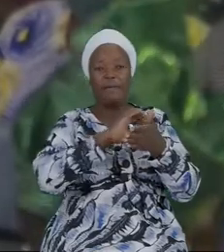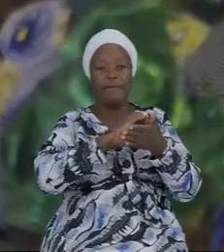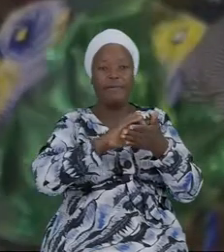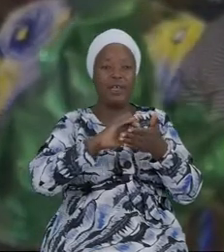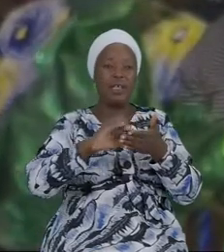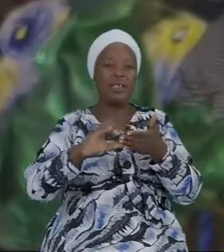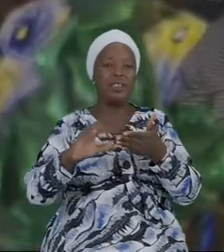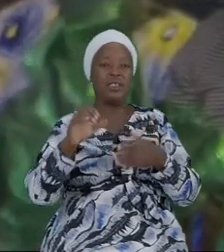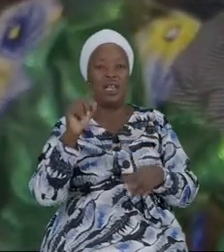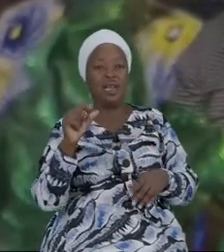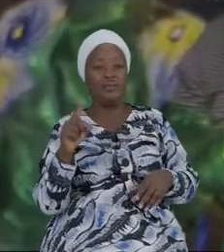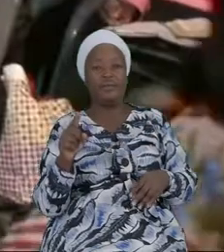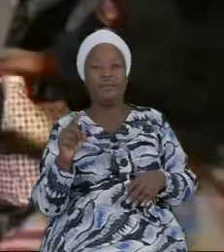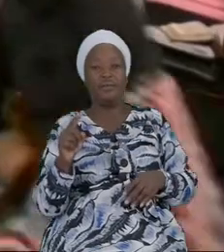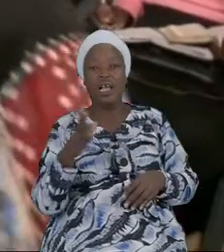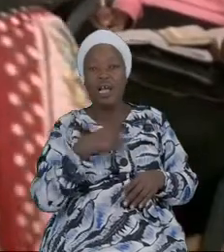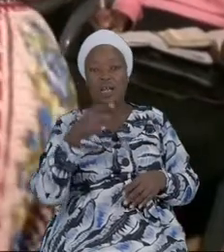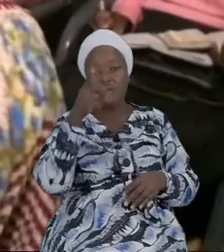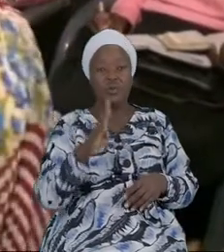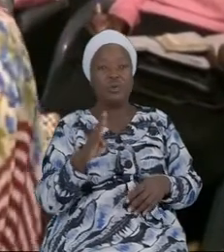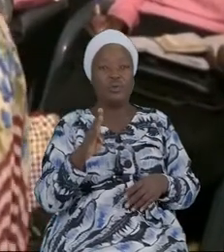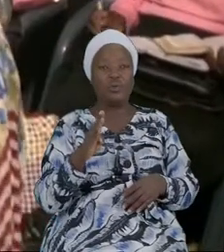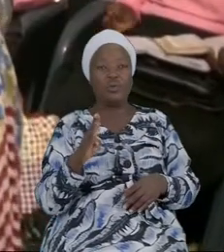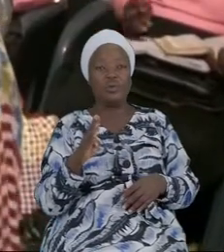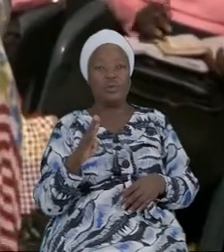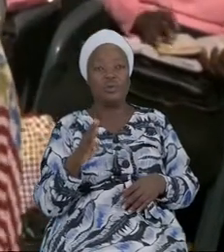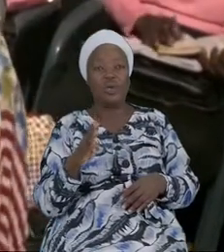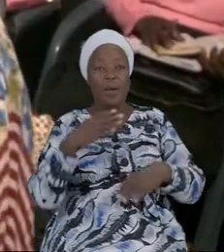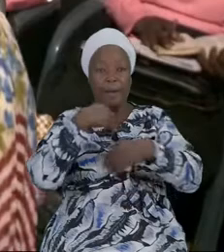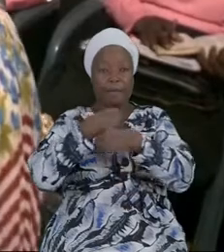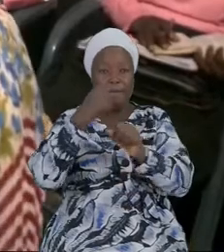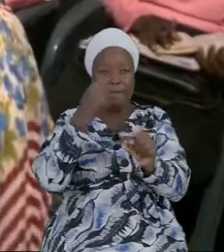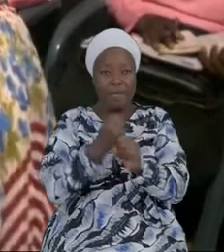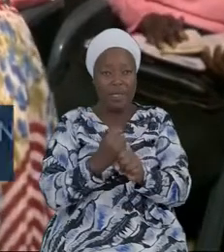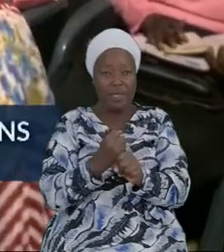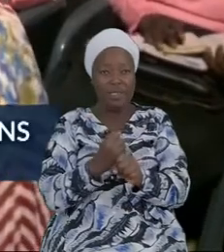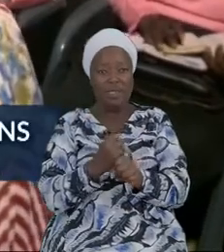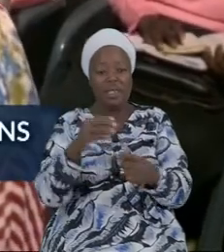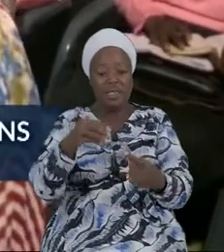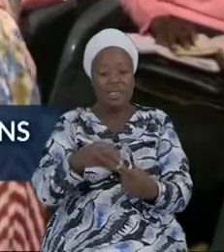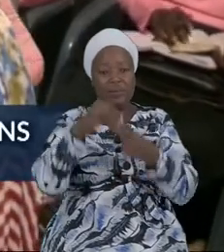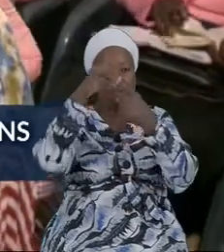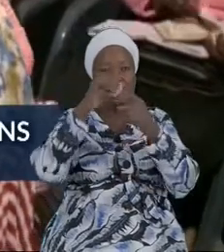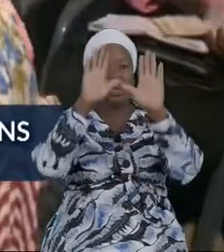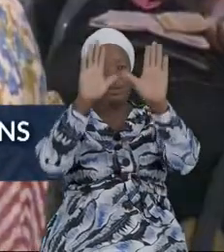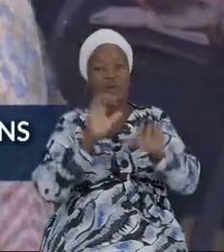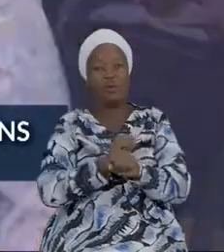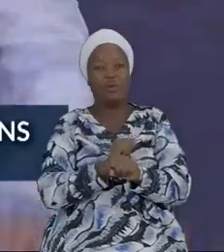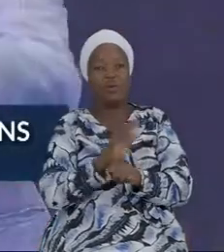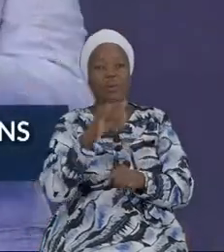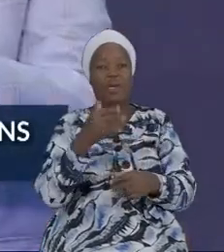from verse 11. And God wrought special miracles by the hands of